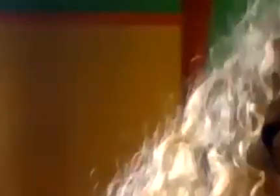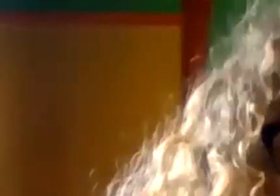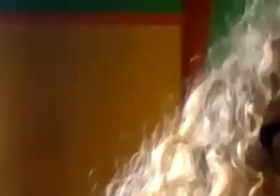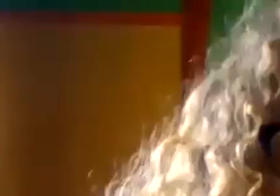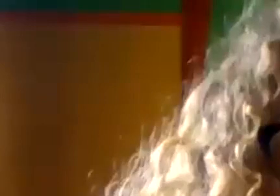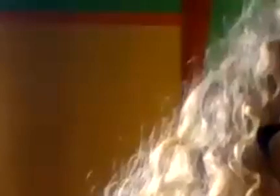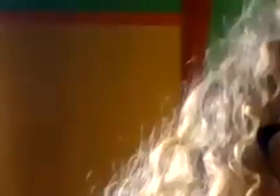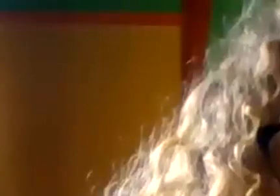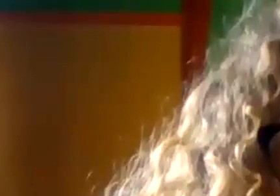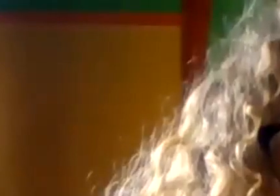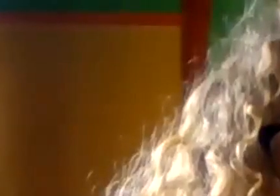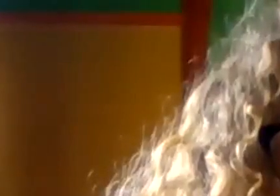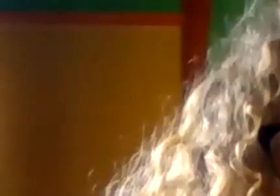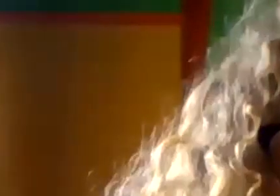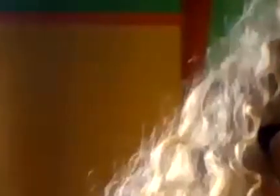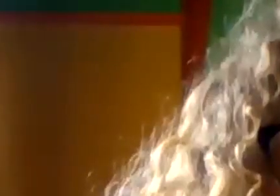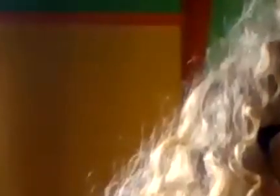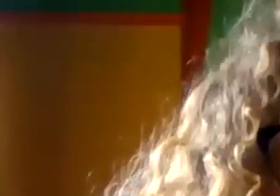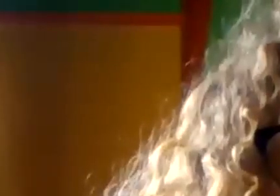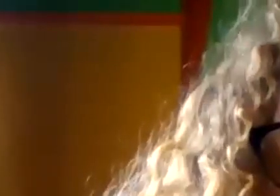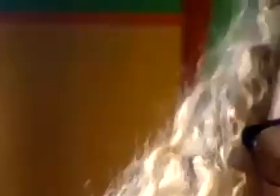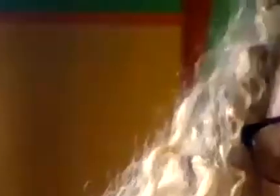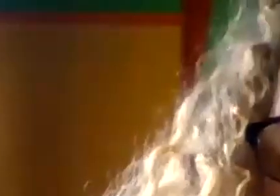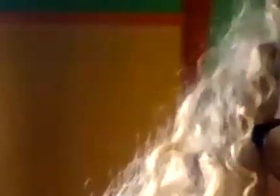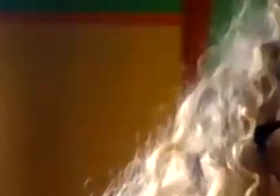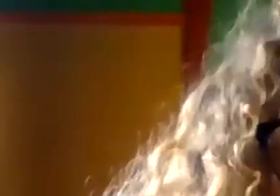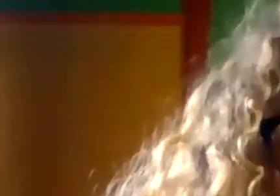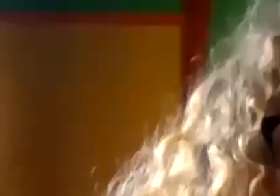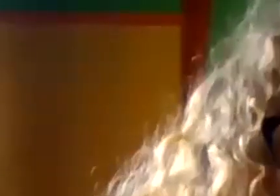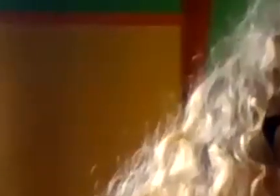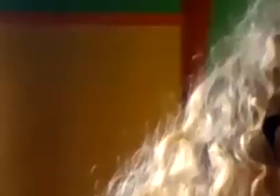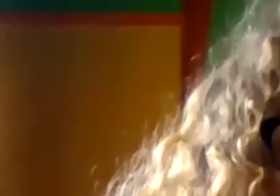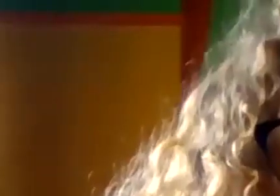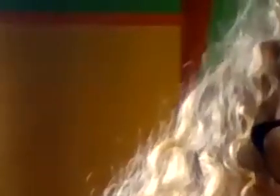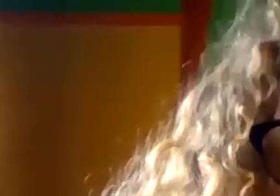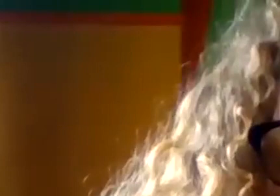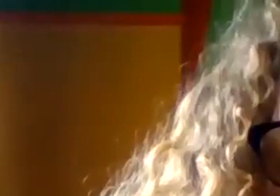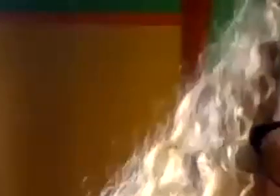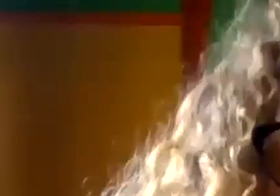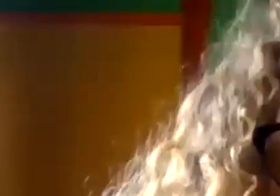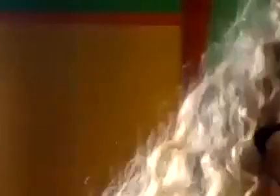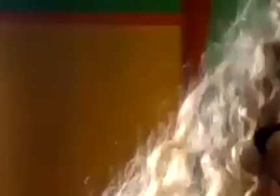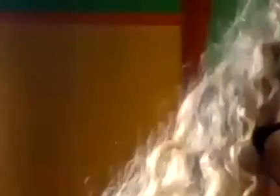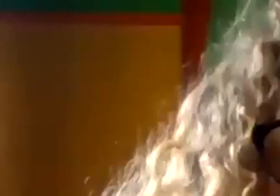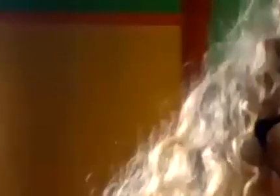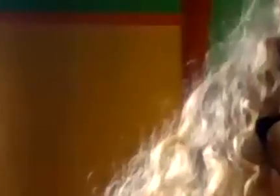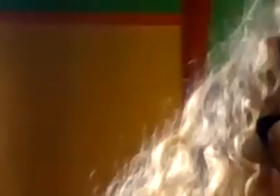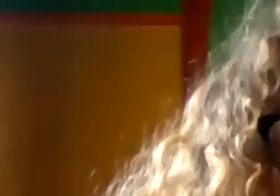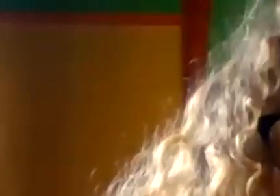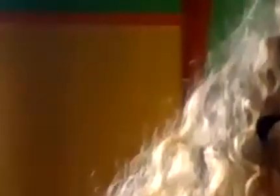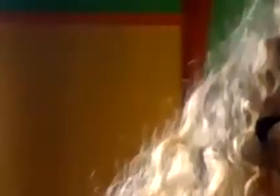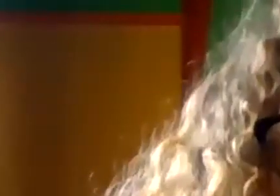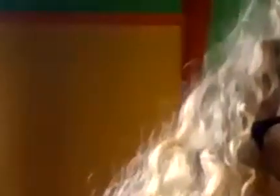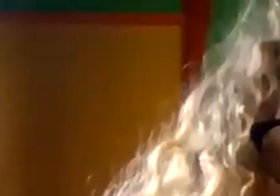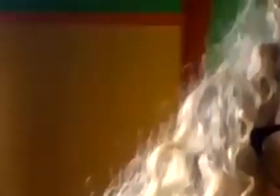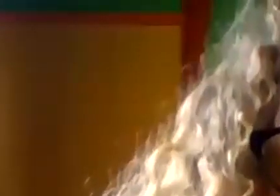continual voice in putting letters into ministers and asking ministers for responses. And but I do sense a frustration when we've had something like